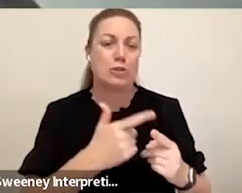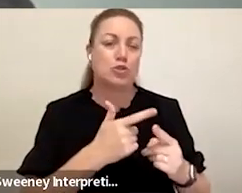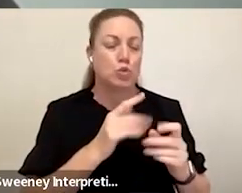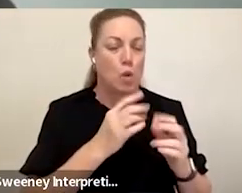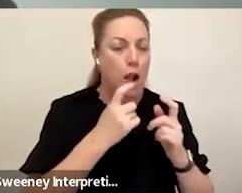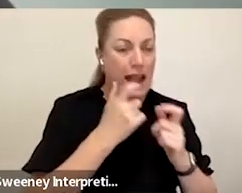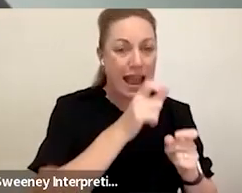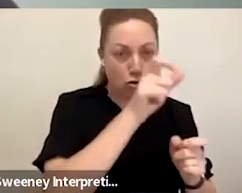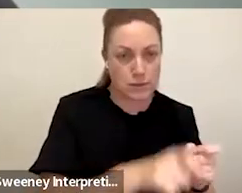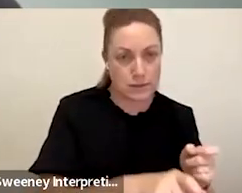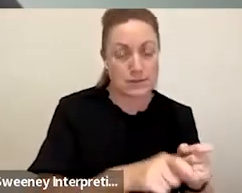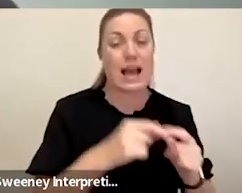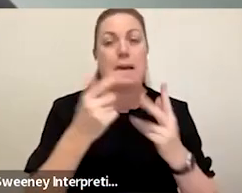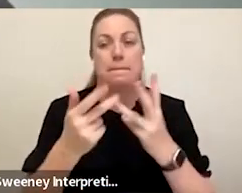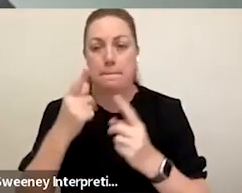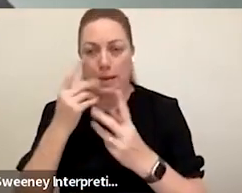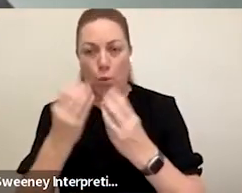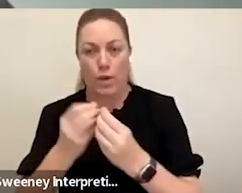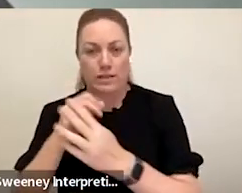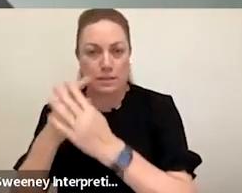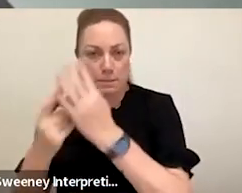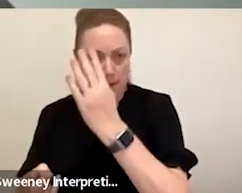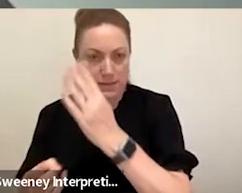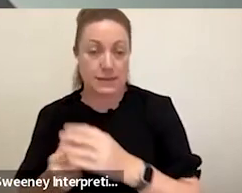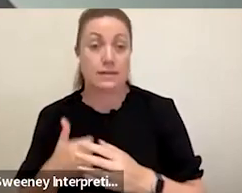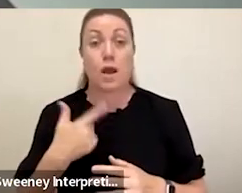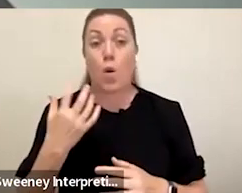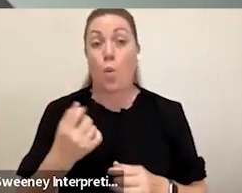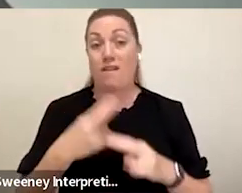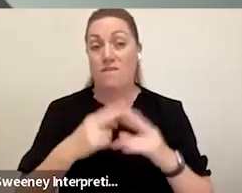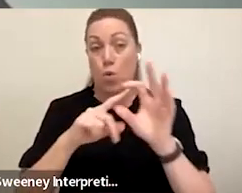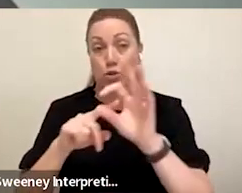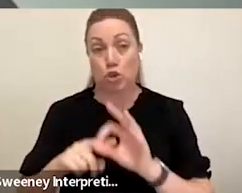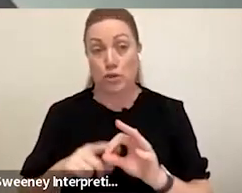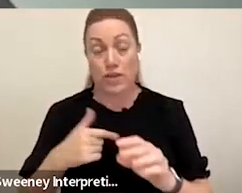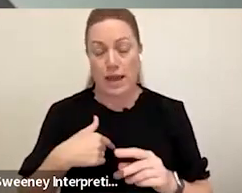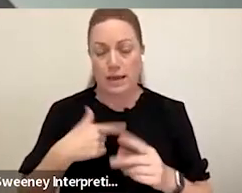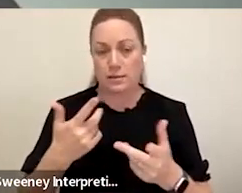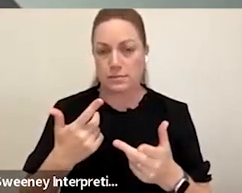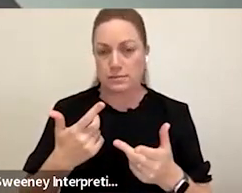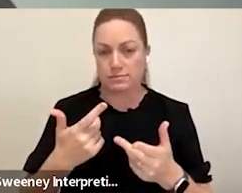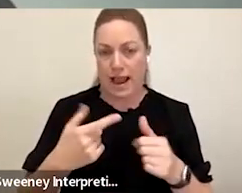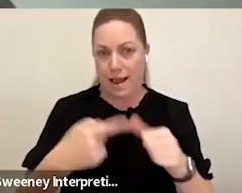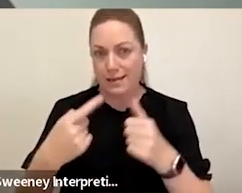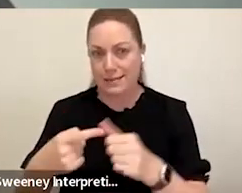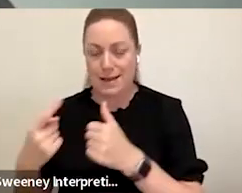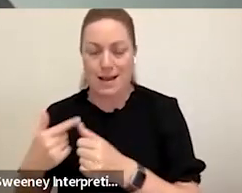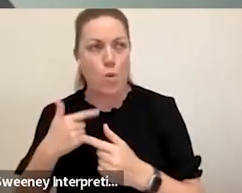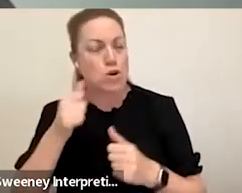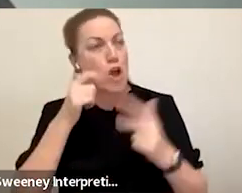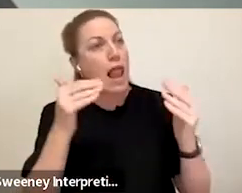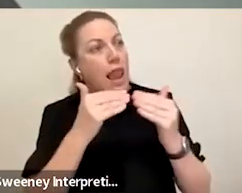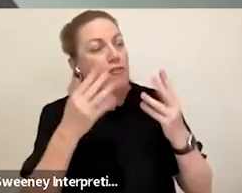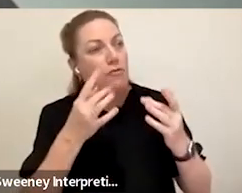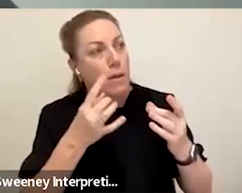disability. Stay tuned for those survey findings so we can start to look at and paint a picture of the level of preparedness, the capabilities and